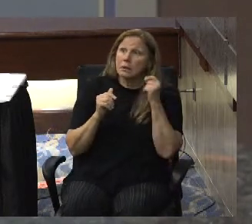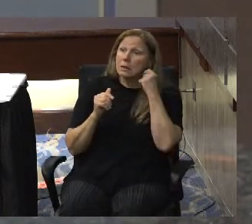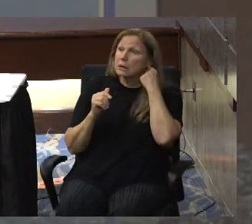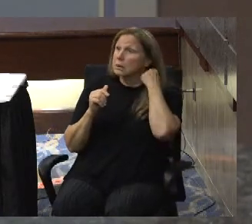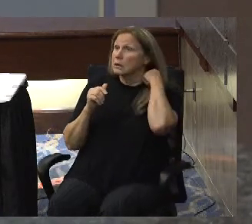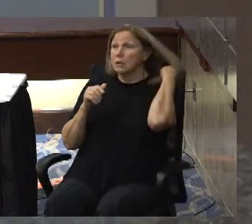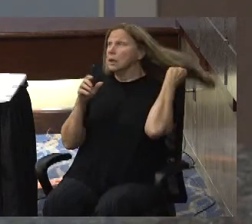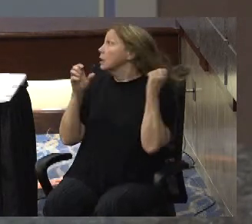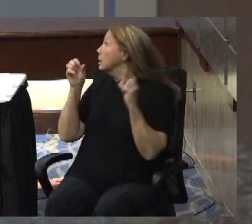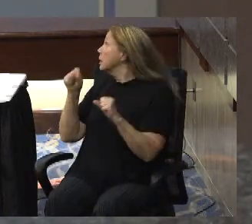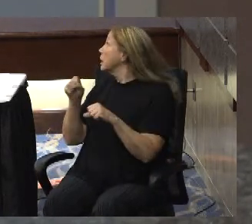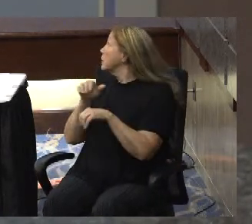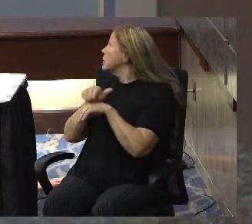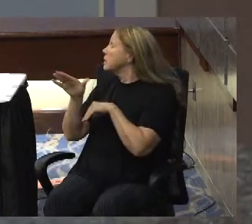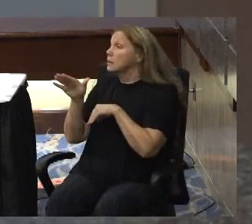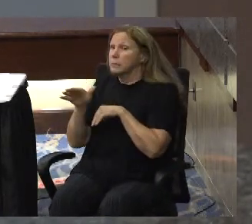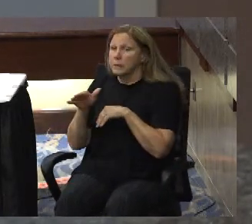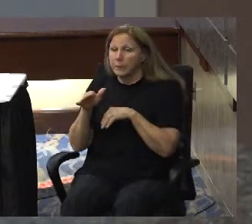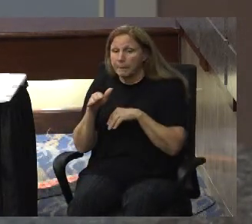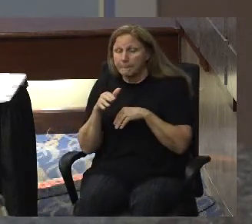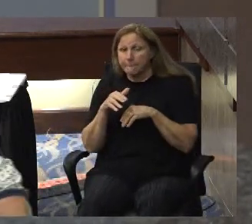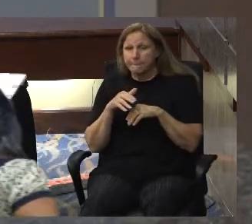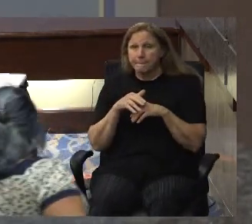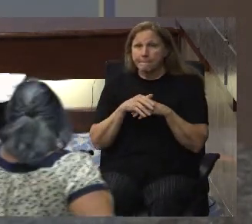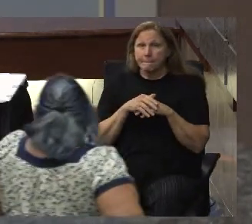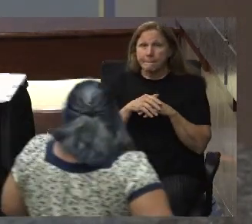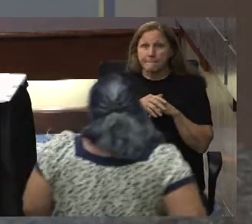Can you just send them?